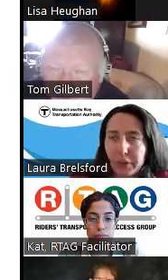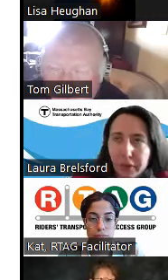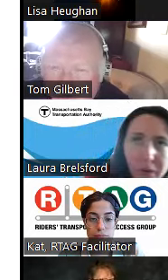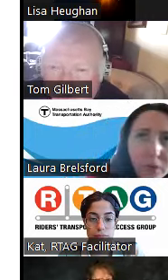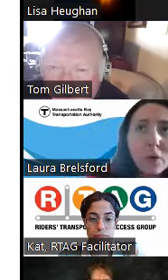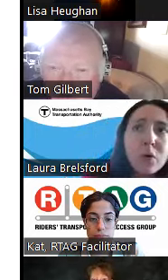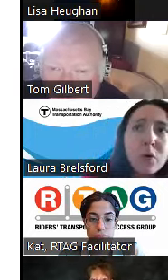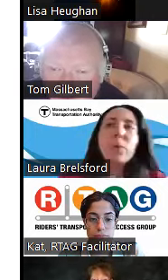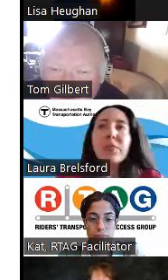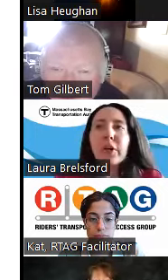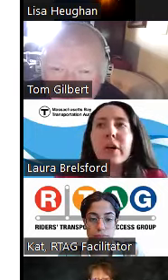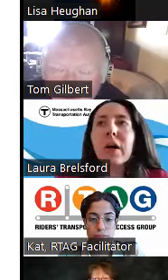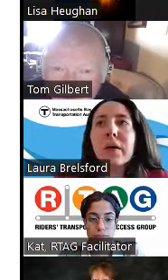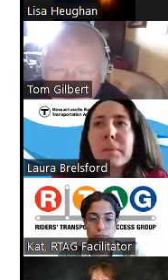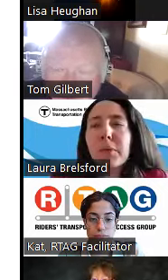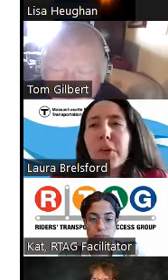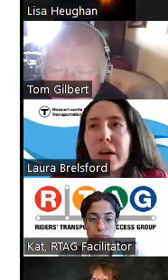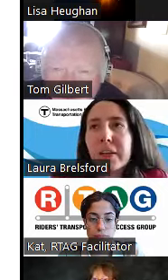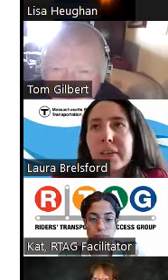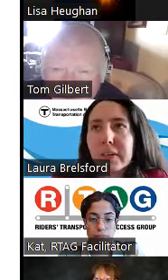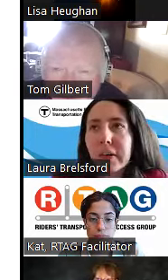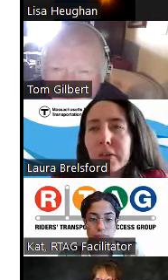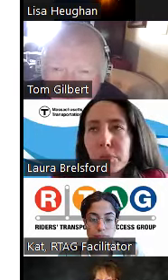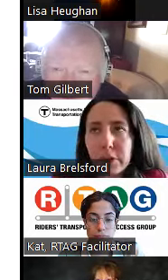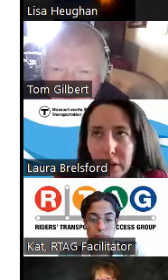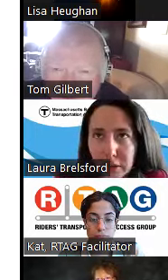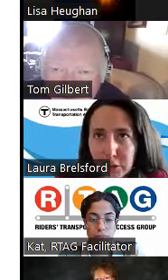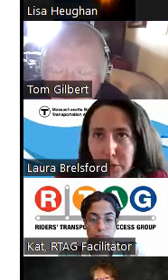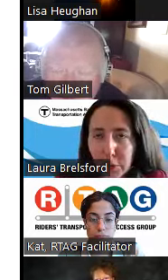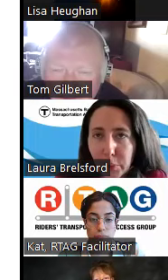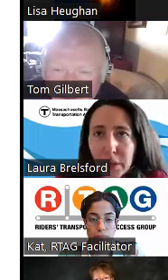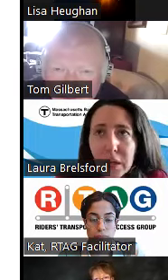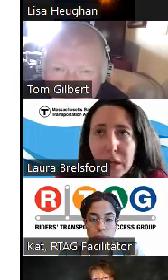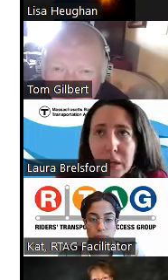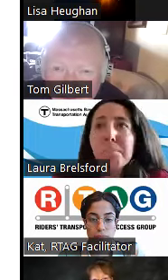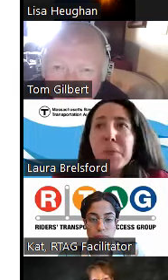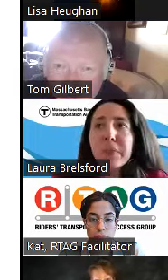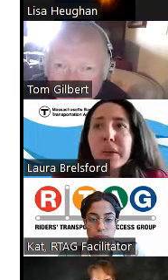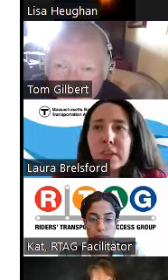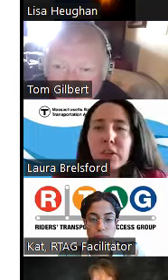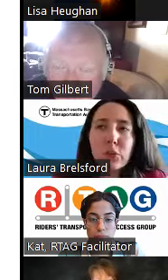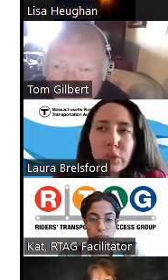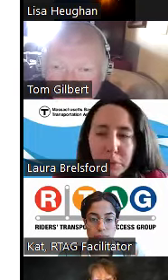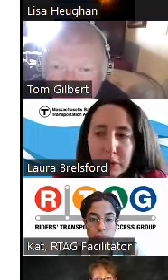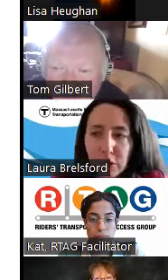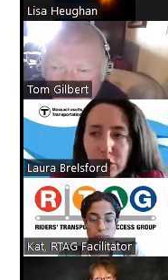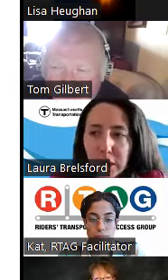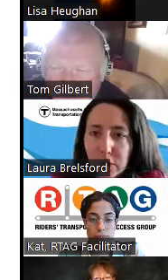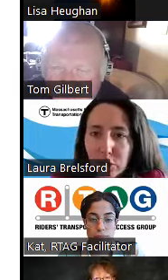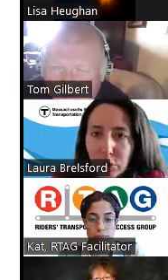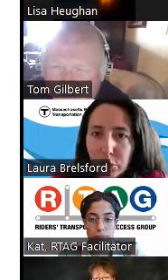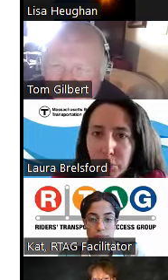with Okay. with our colleagues in consumer technology. So they did do some